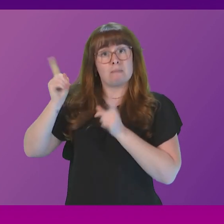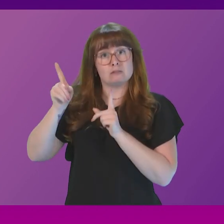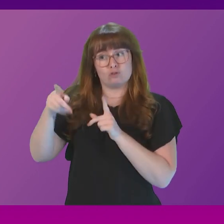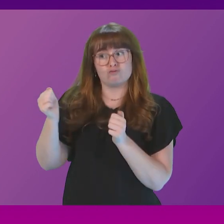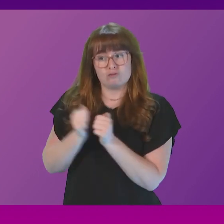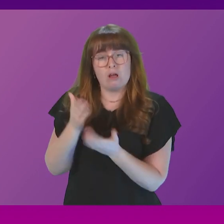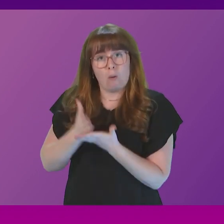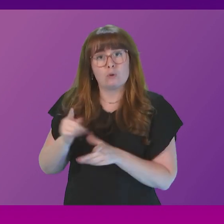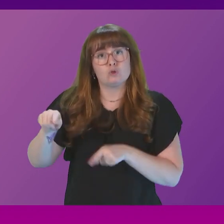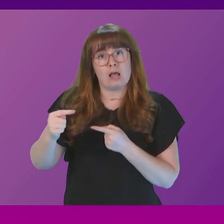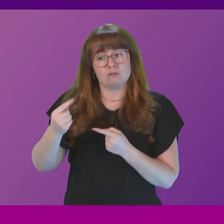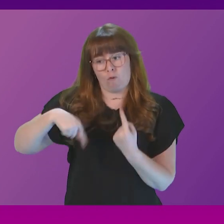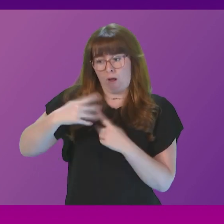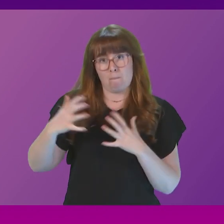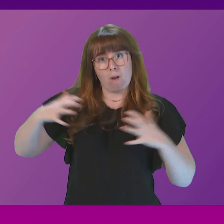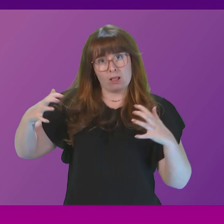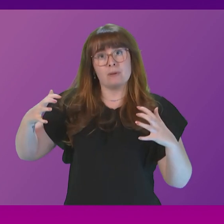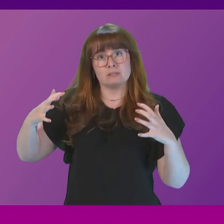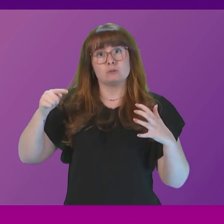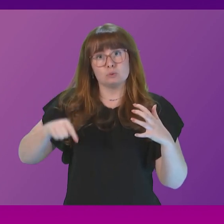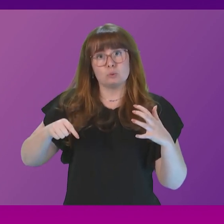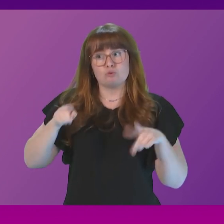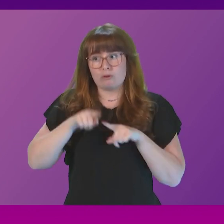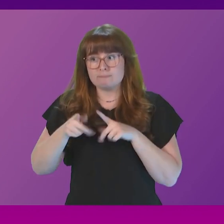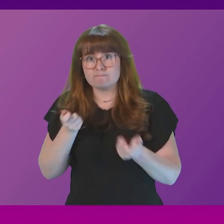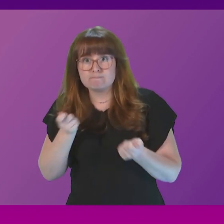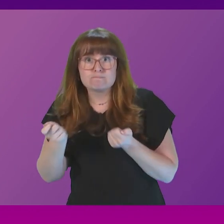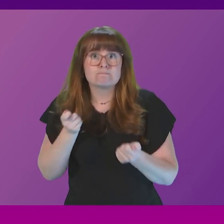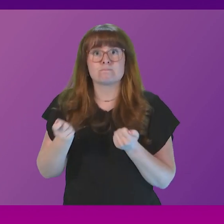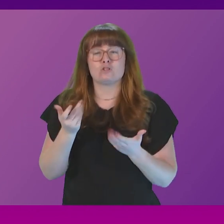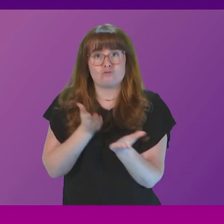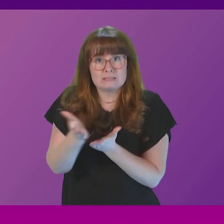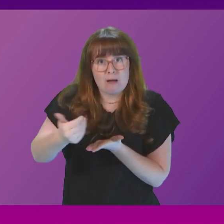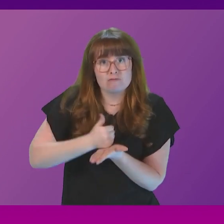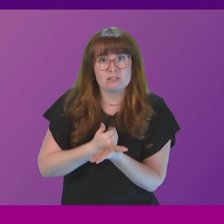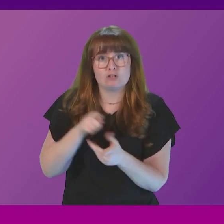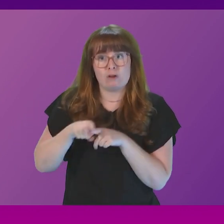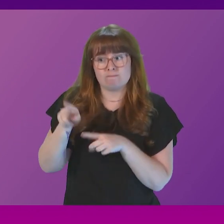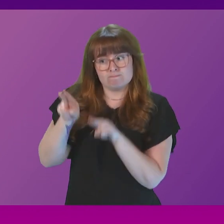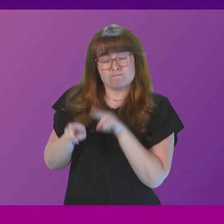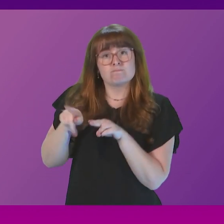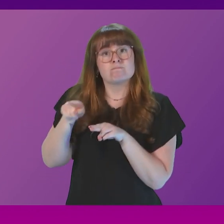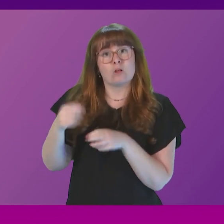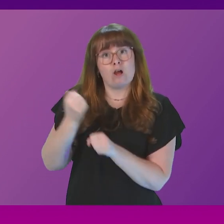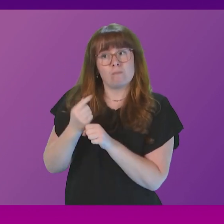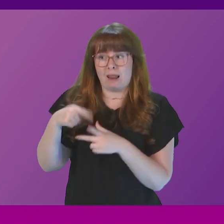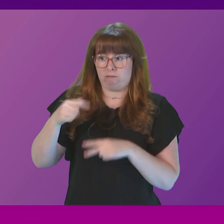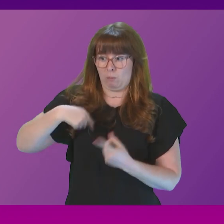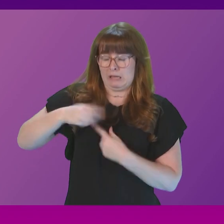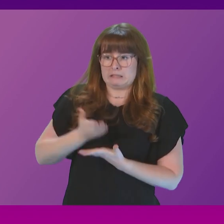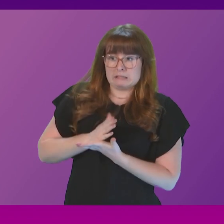challenging for Parliament to leverage transparency and to hold the government to account if we're not sure